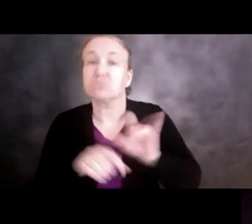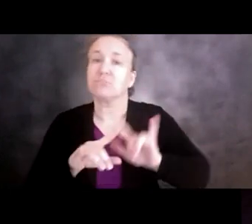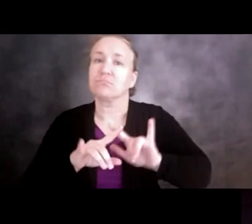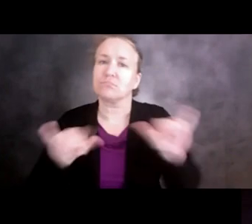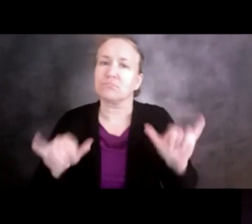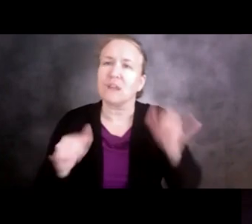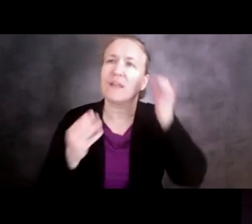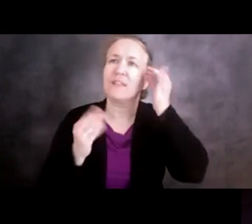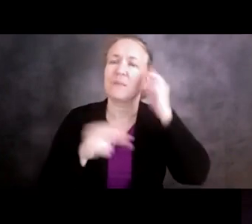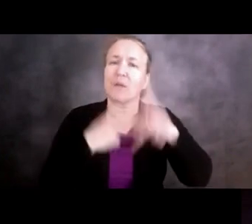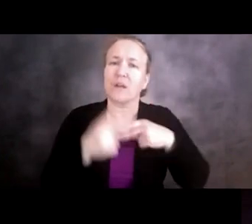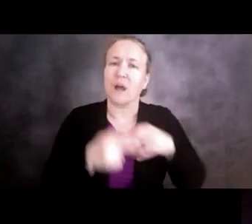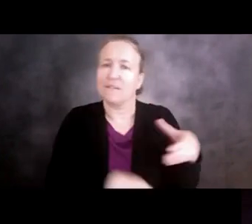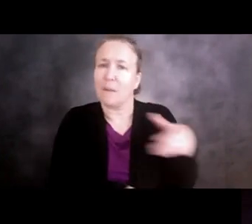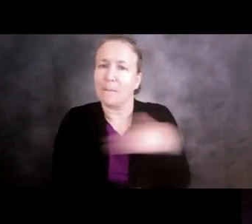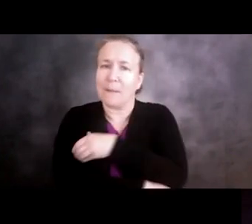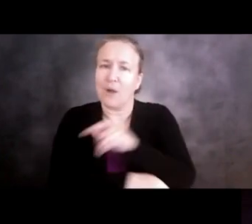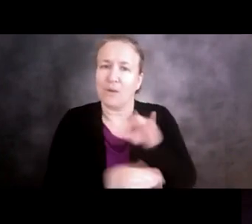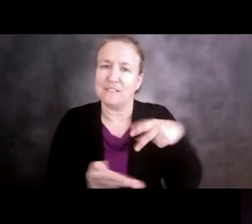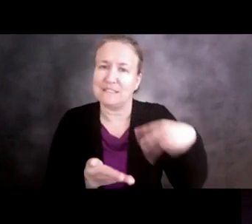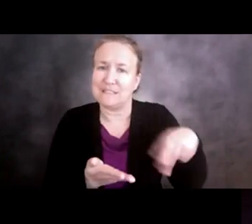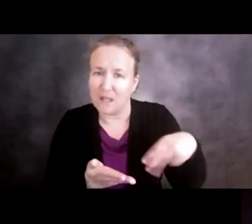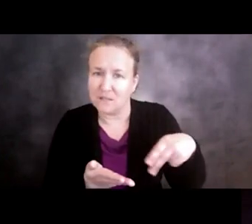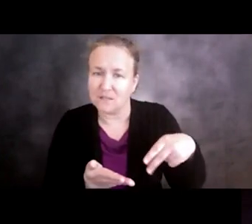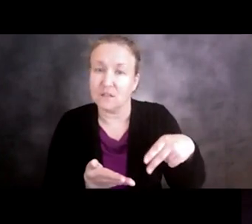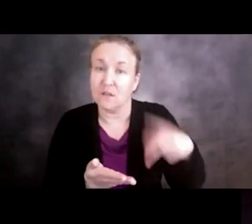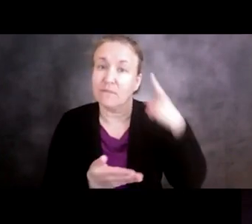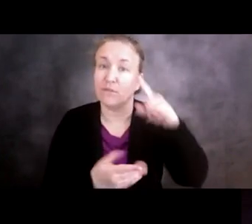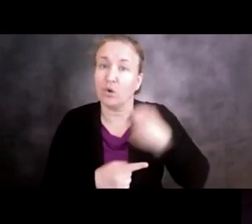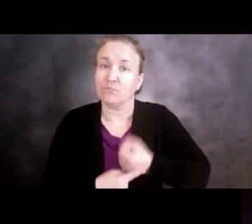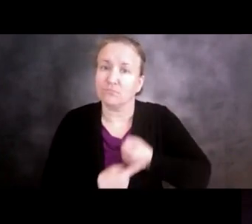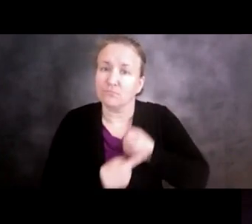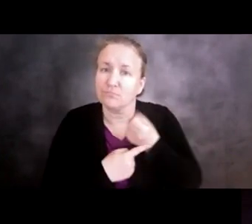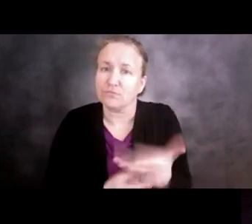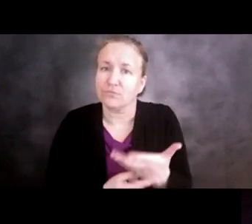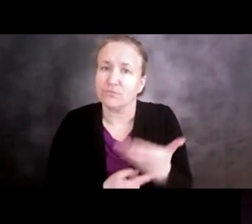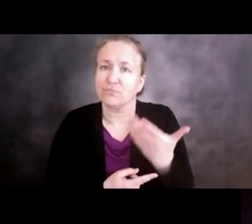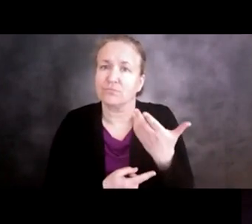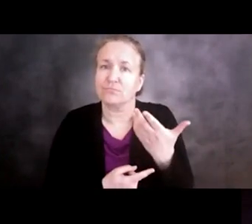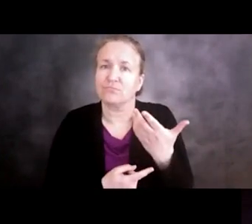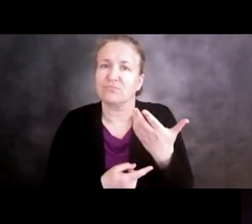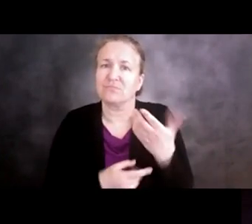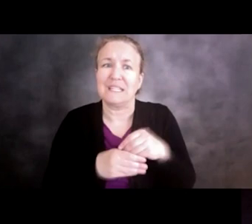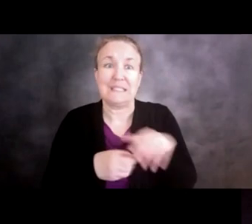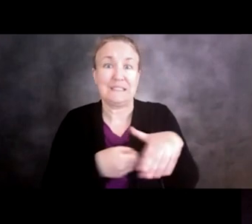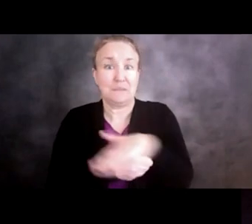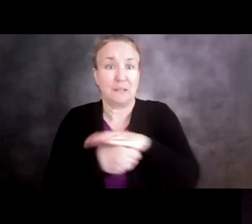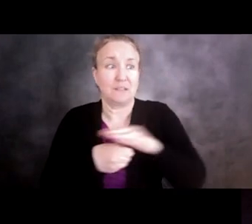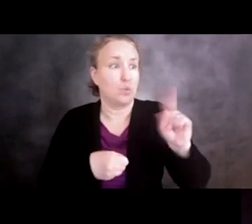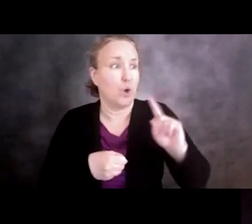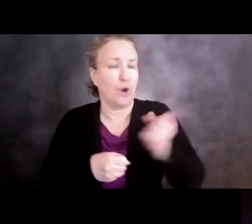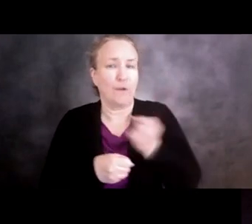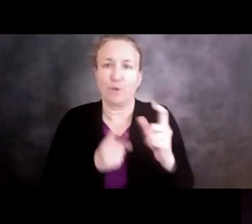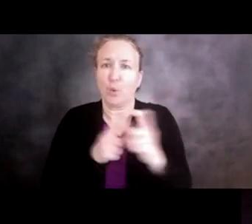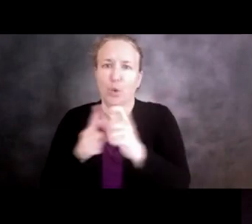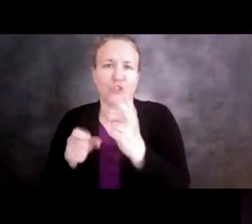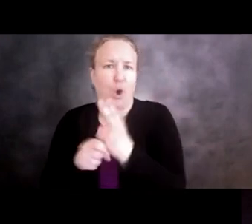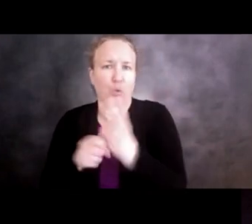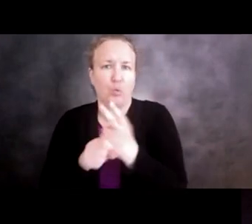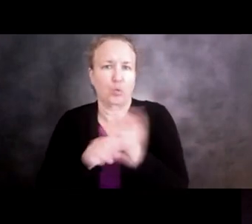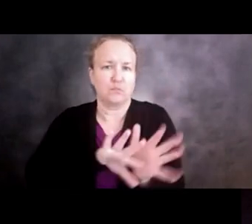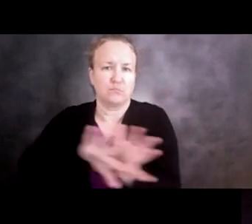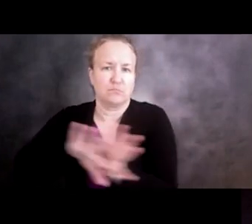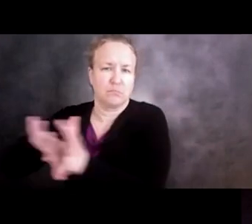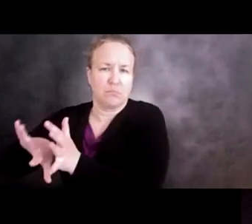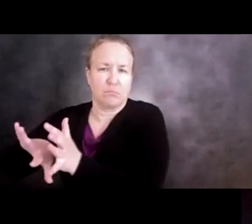of power of dance to be able to express in largely spaces where very few words are uttered, but